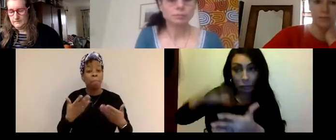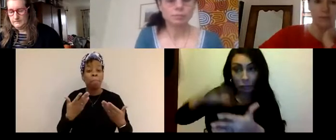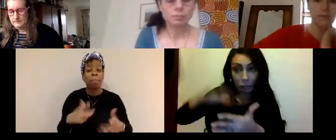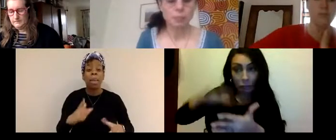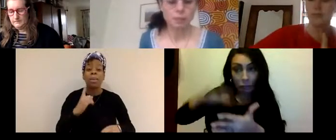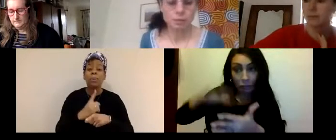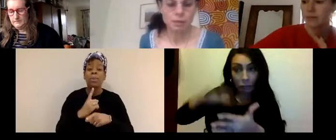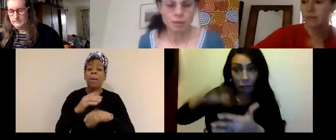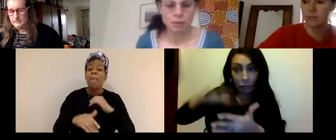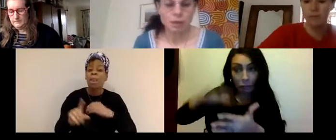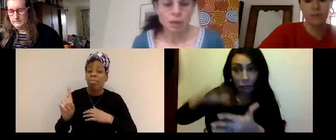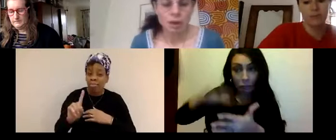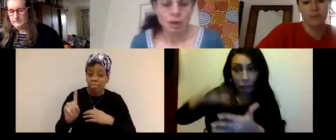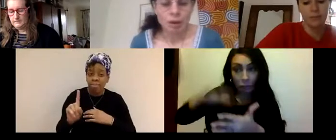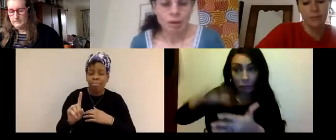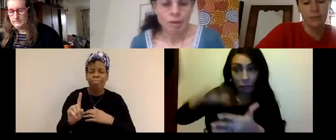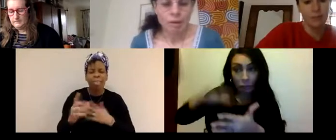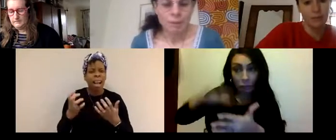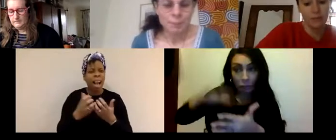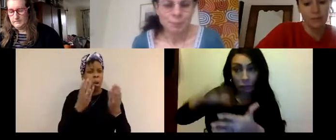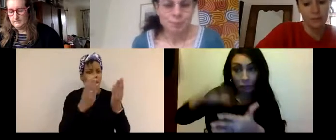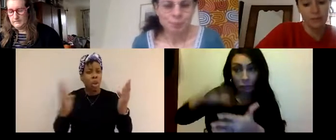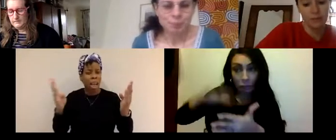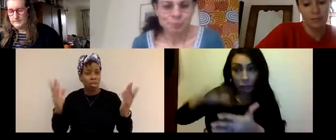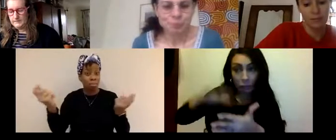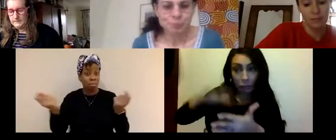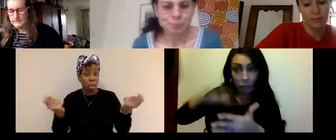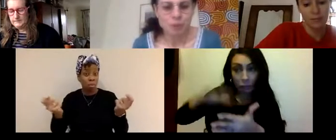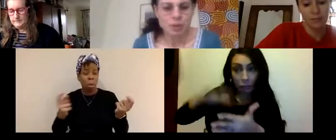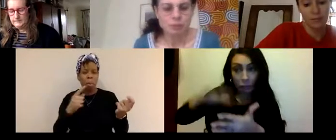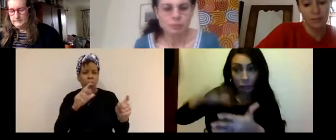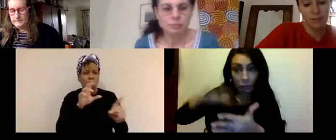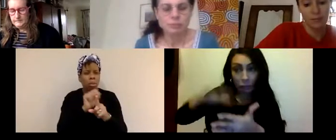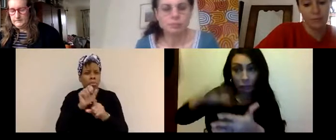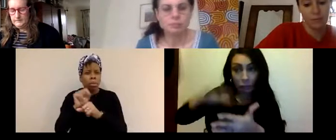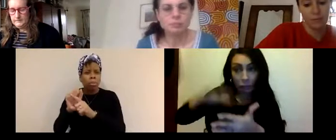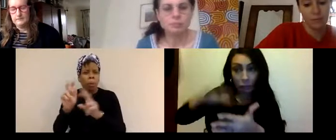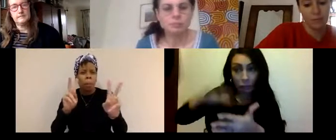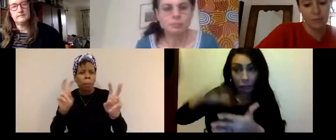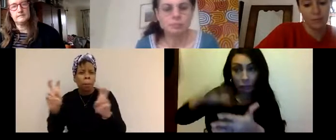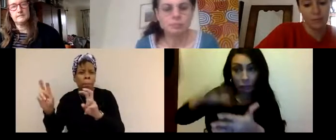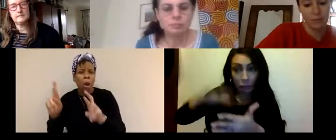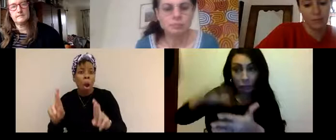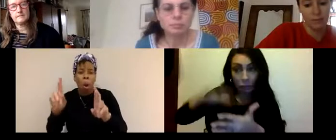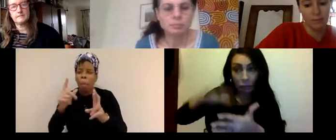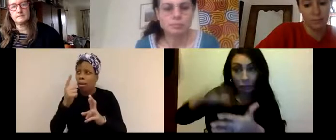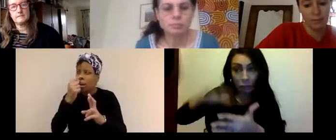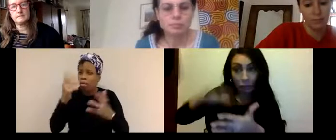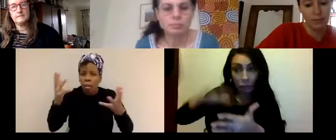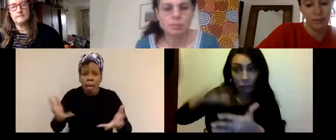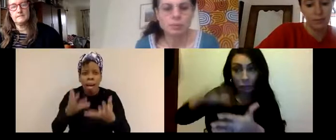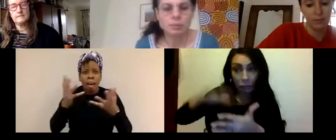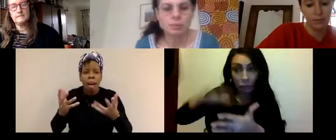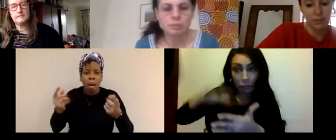the collection is managed, but also what themes have come out, in the hope to stimulate discussion, debate, but also